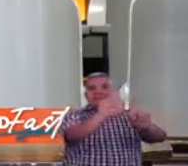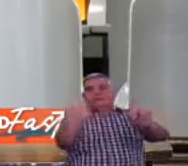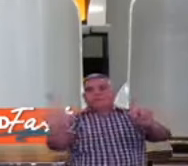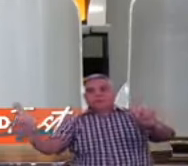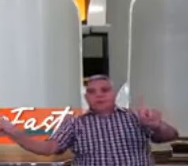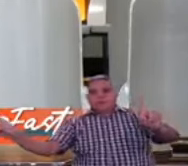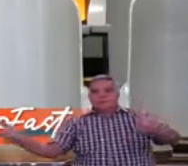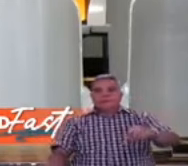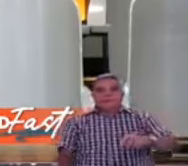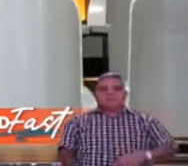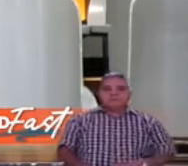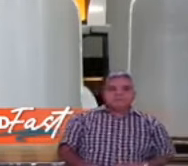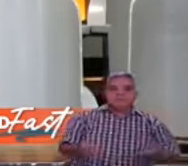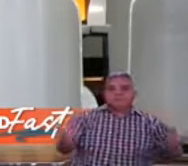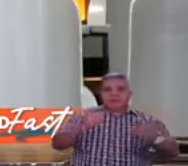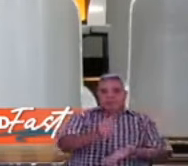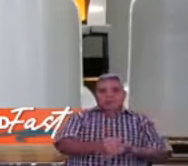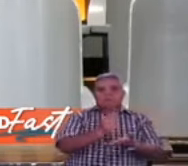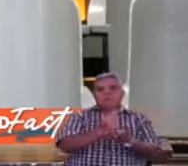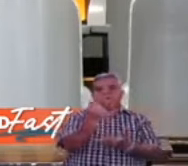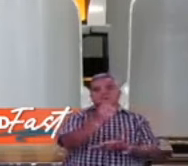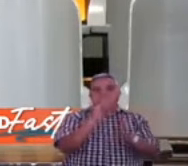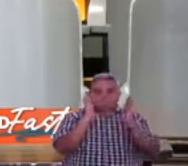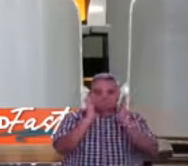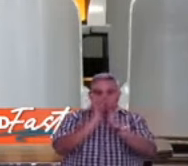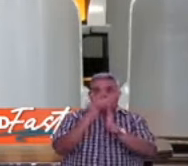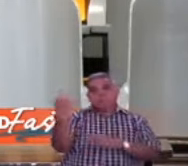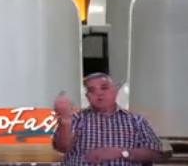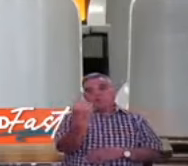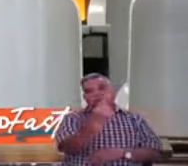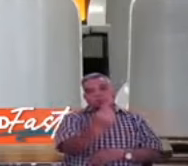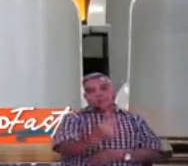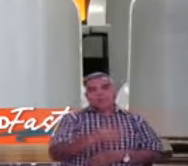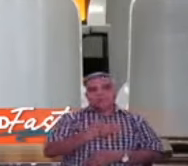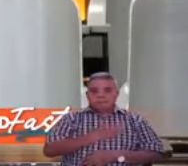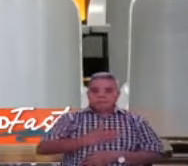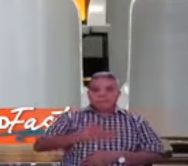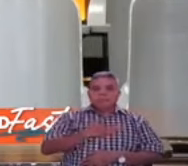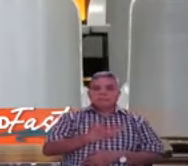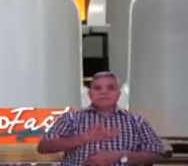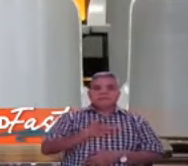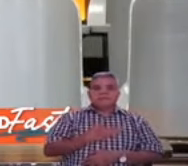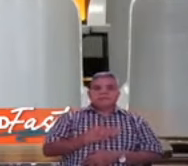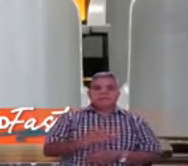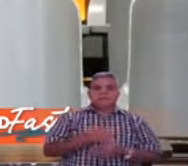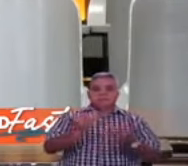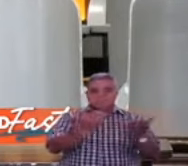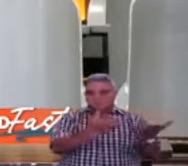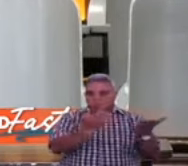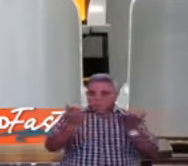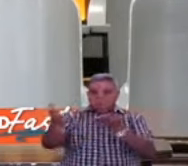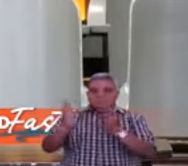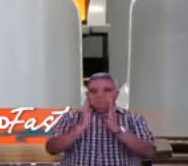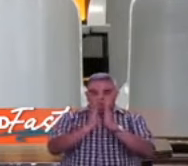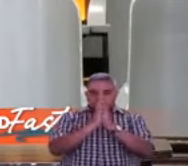be discouraged. Let's help one another. Let's pray for one another. Shall we? Stand from your seat. Come to the altar right now.